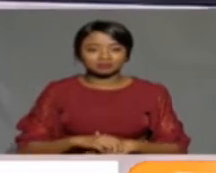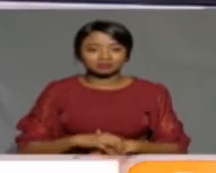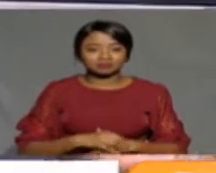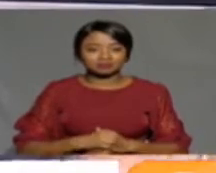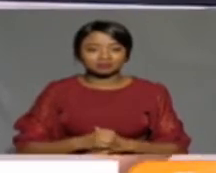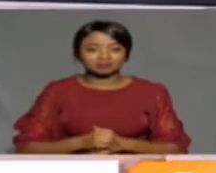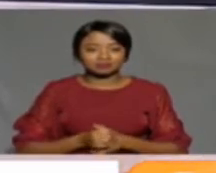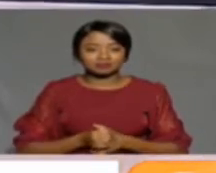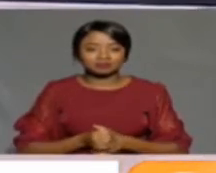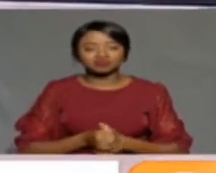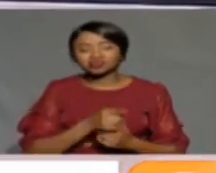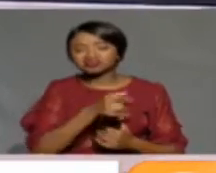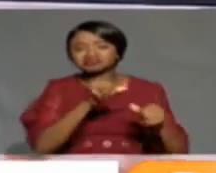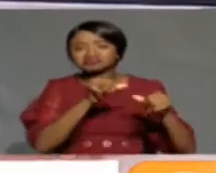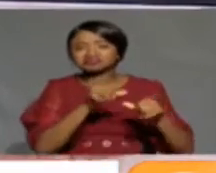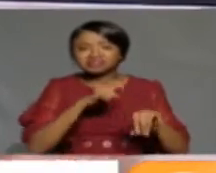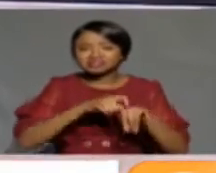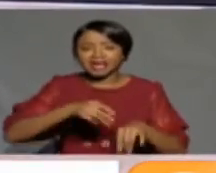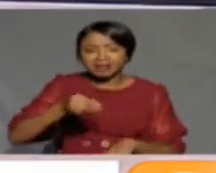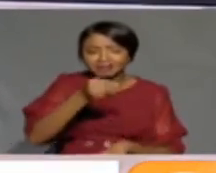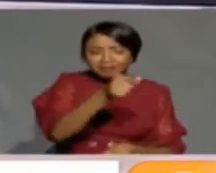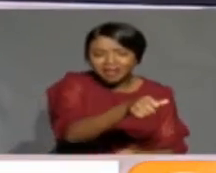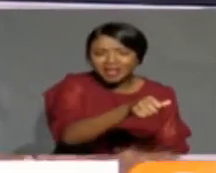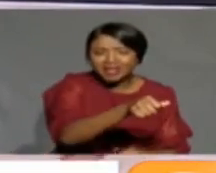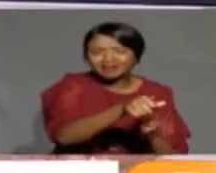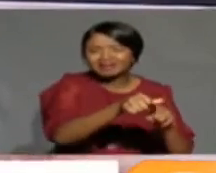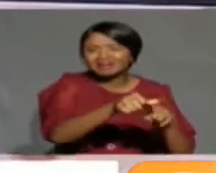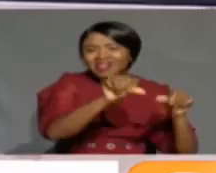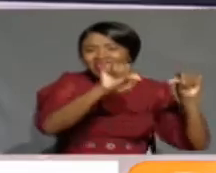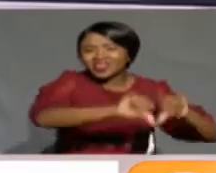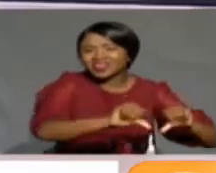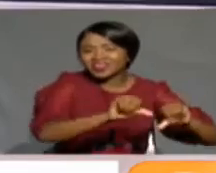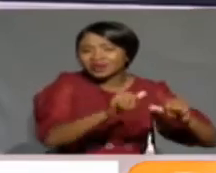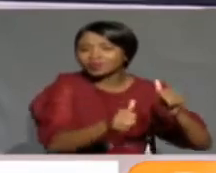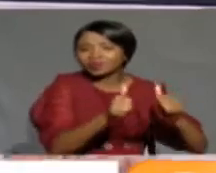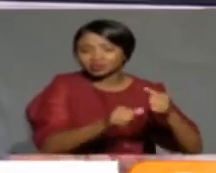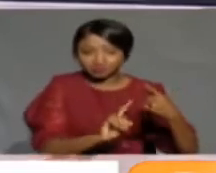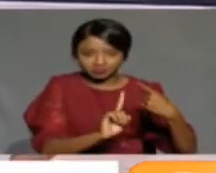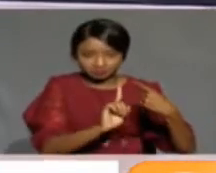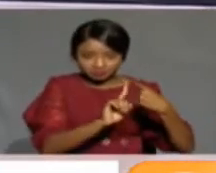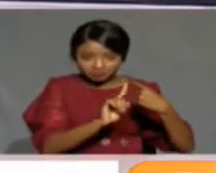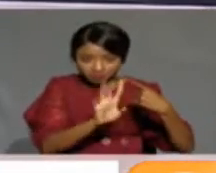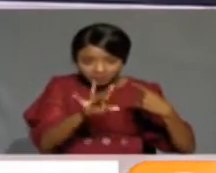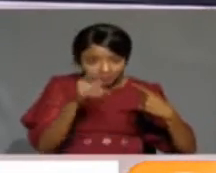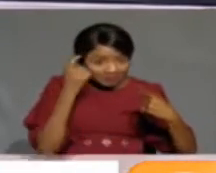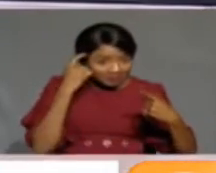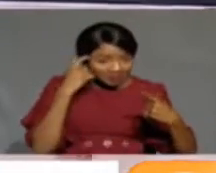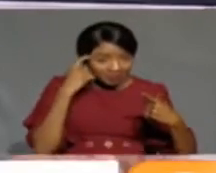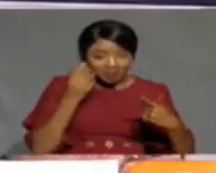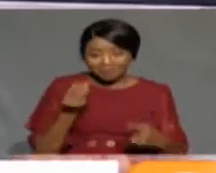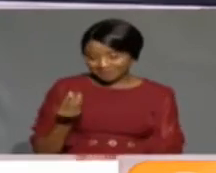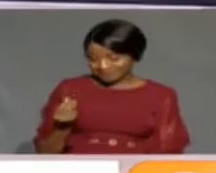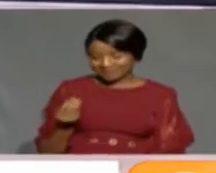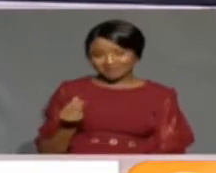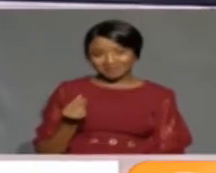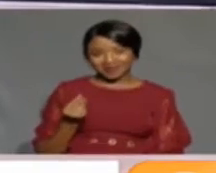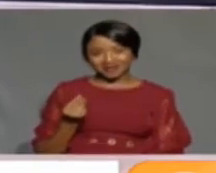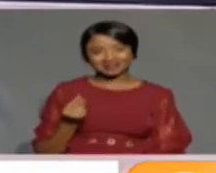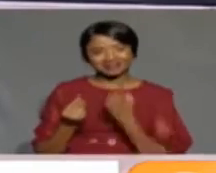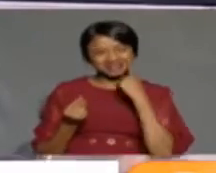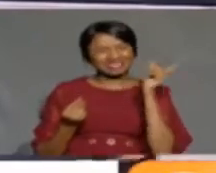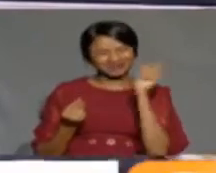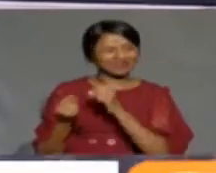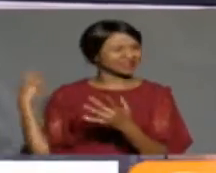What is the demerits of this? Uh-huh. One direct one, cash transfer to human beings as tested in